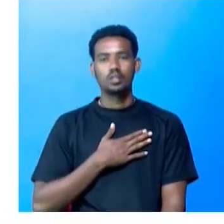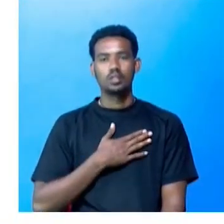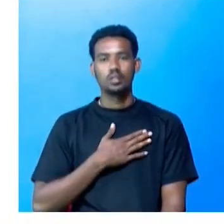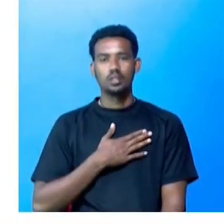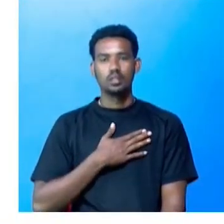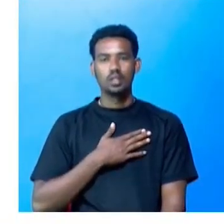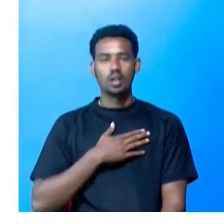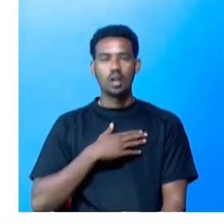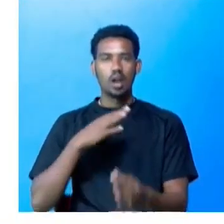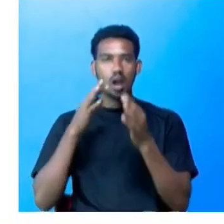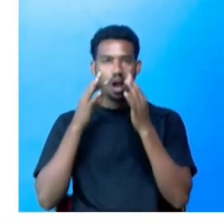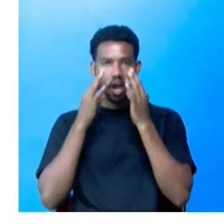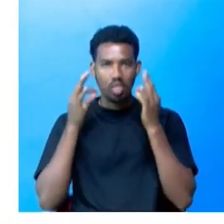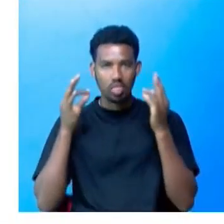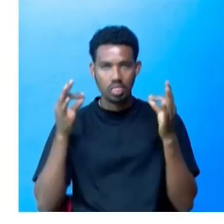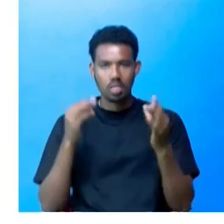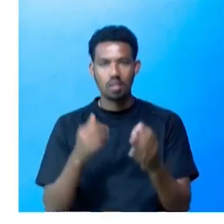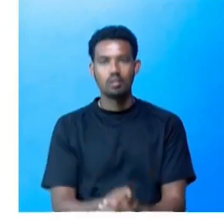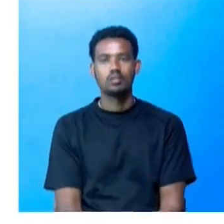cat.